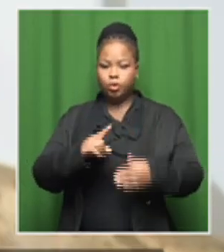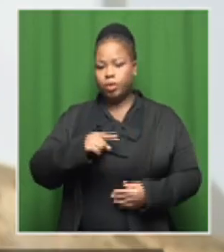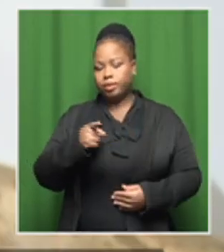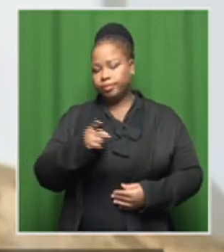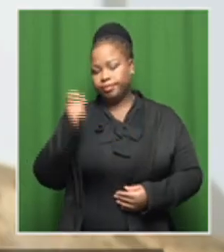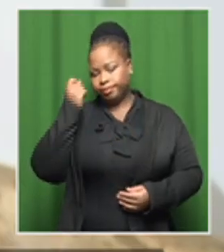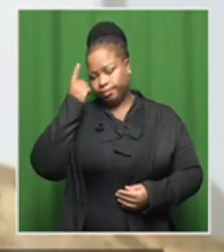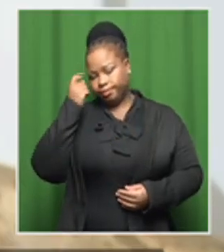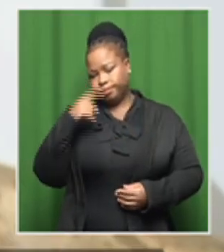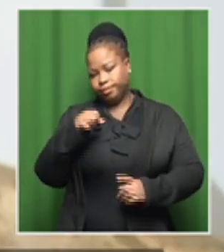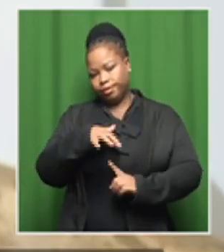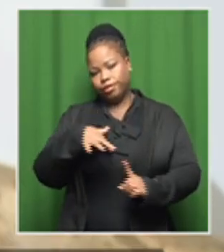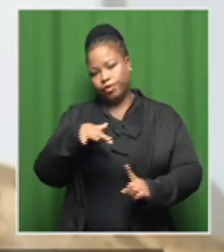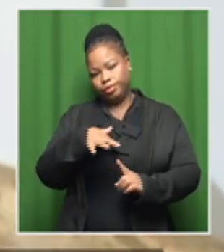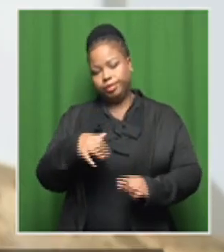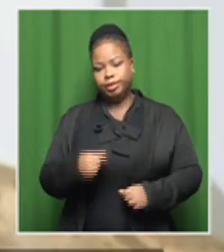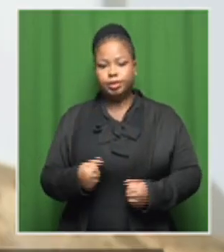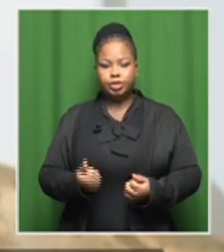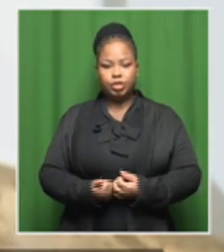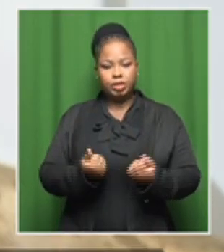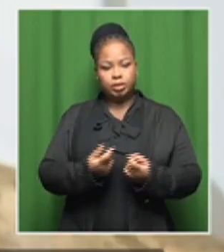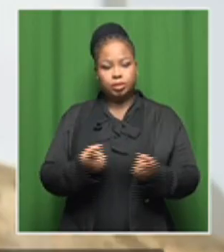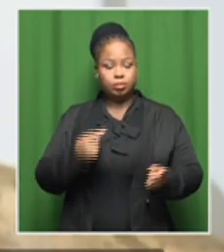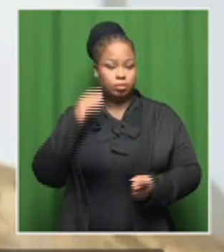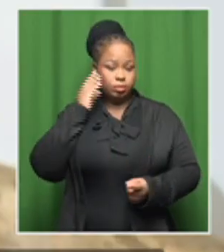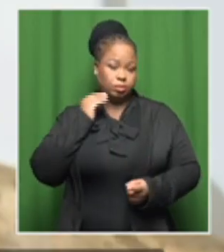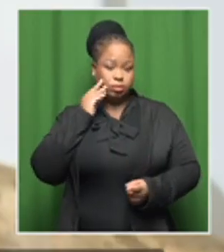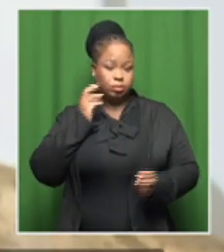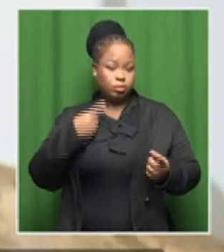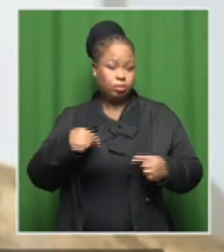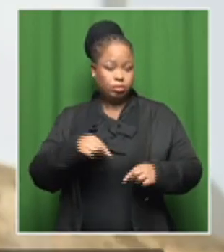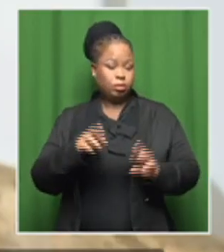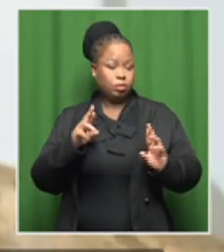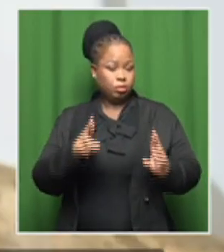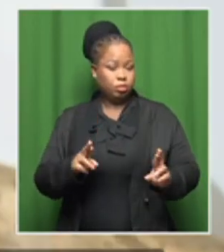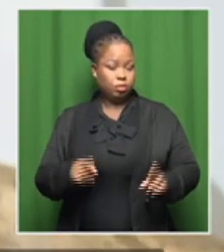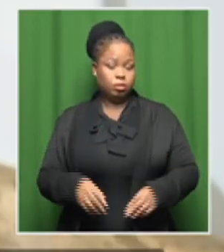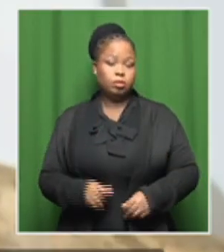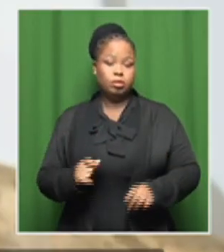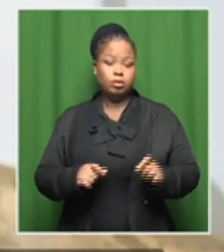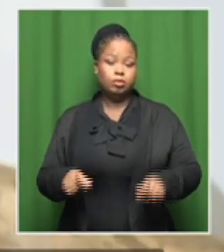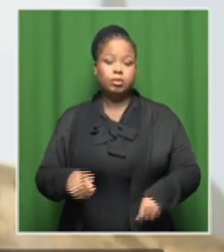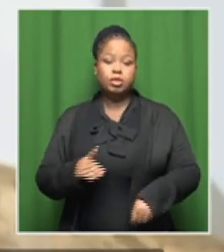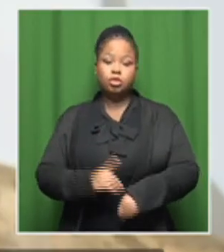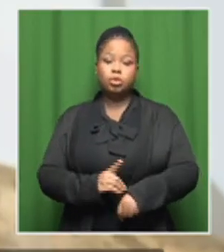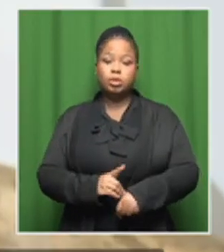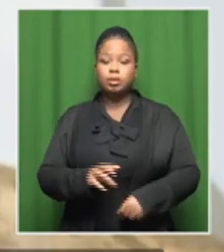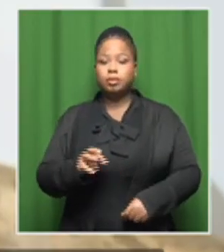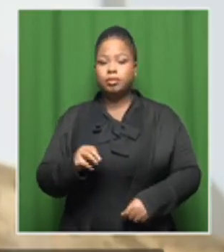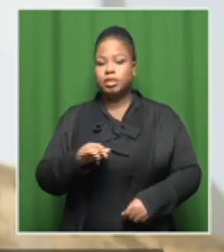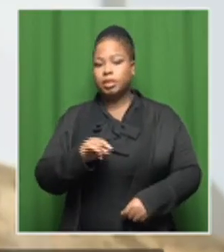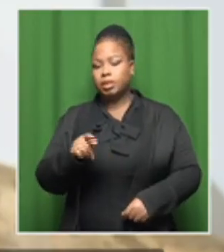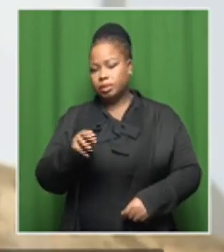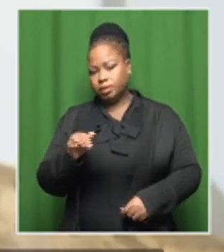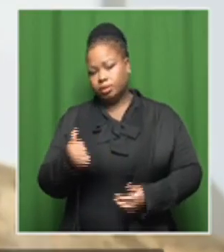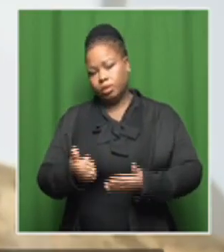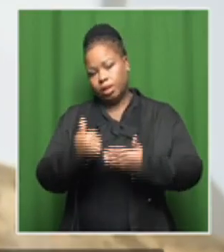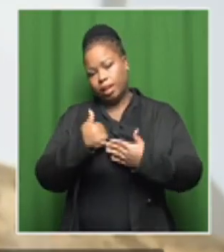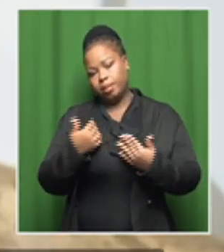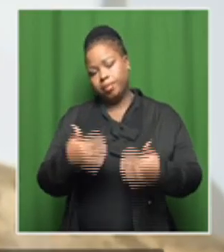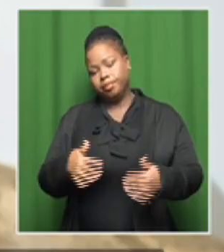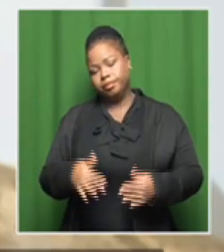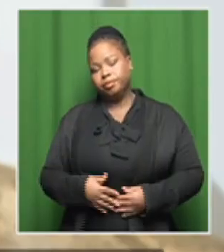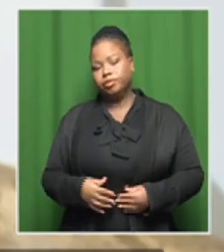the environment, the challenges that they go through. And we hope that people like Dr. Mzilikazi would help a lot. And of course,